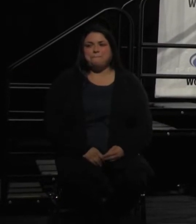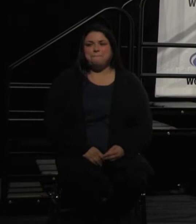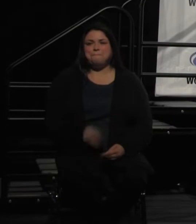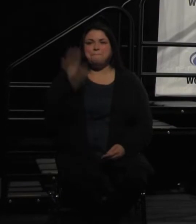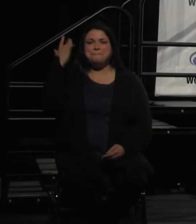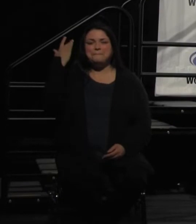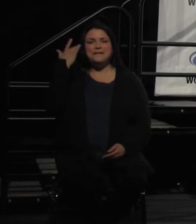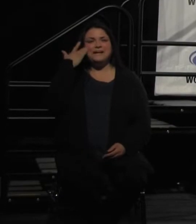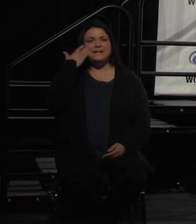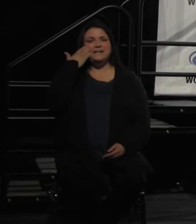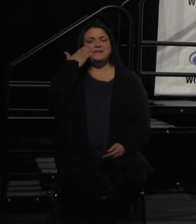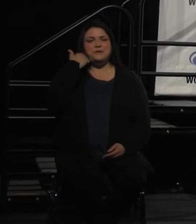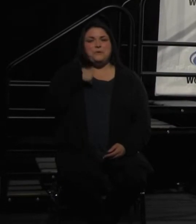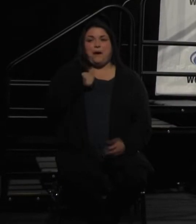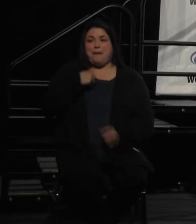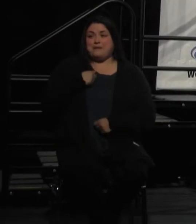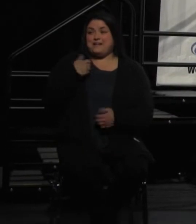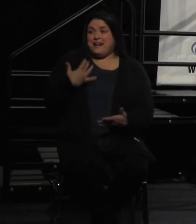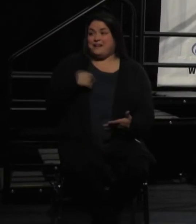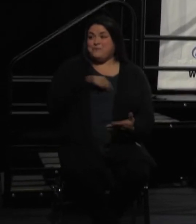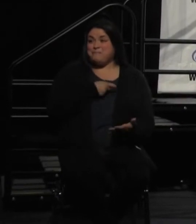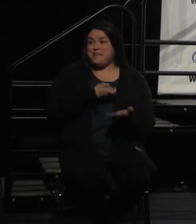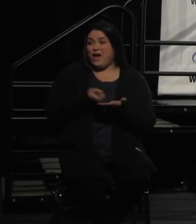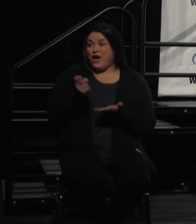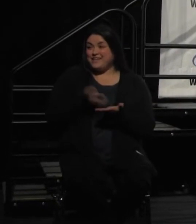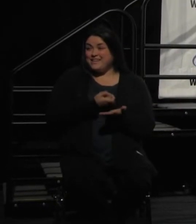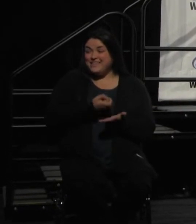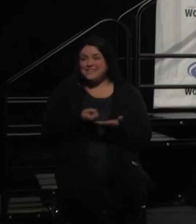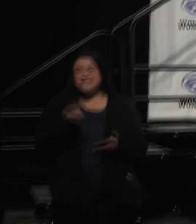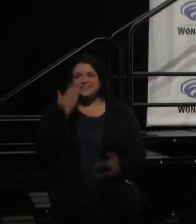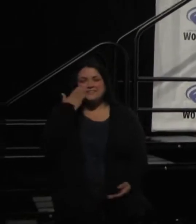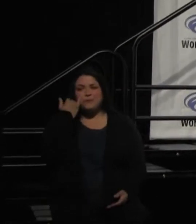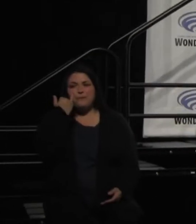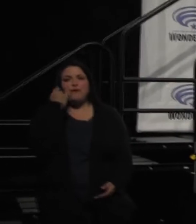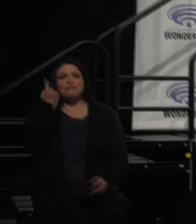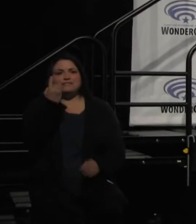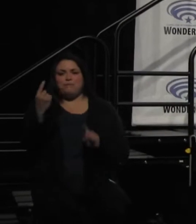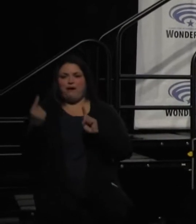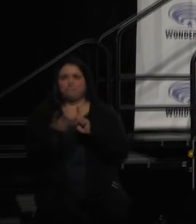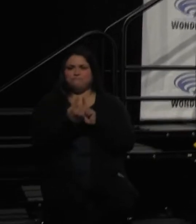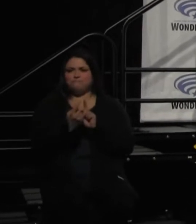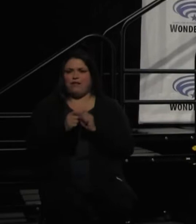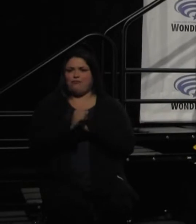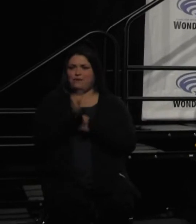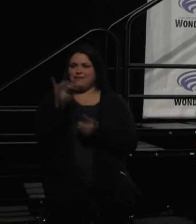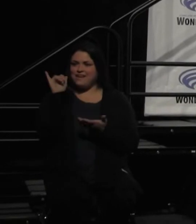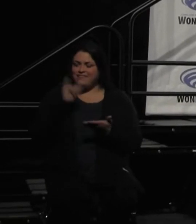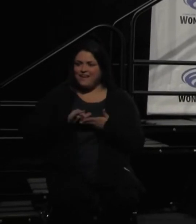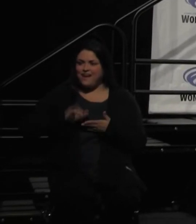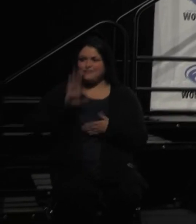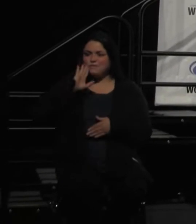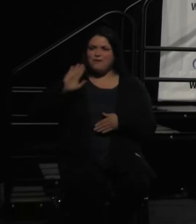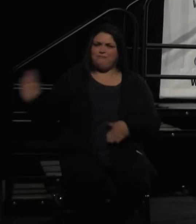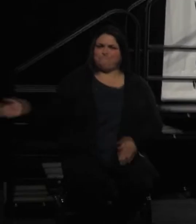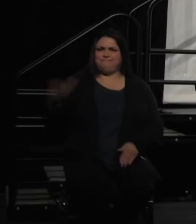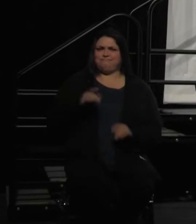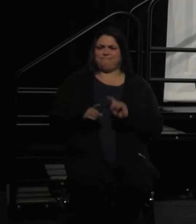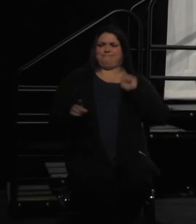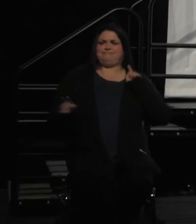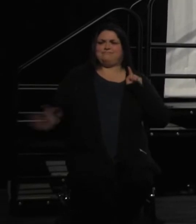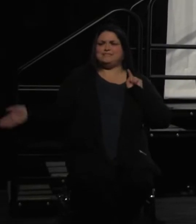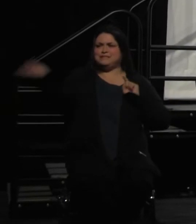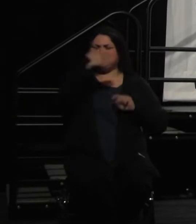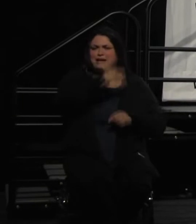Because, I'm a Canadian, we play hockey. Yeah. And if someone walks towards you threatening like that, you just automatically smack him